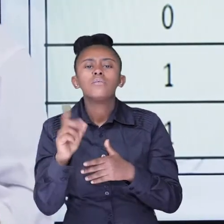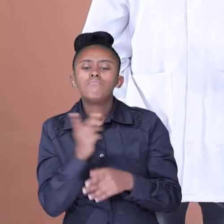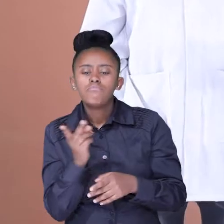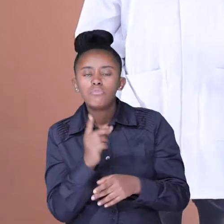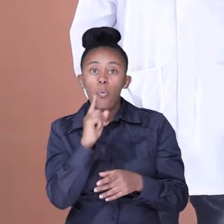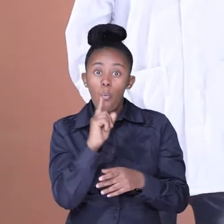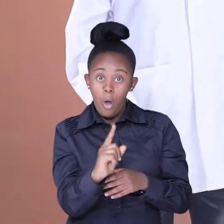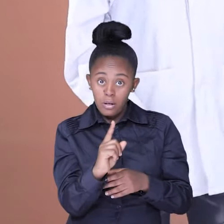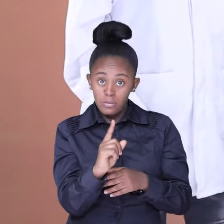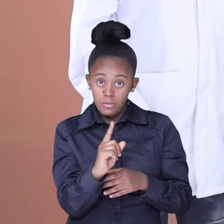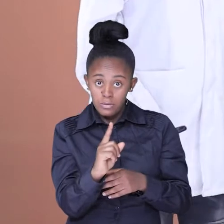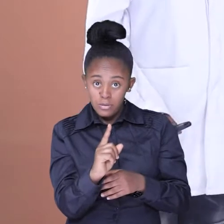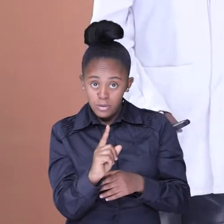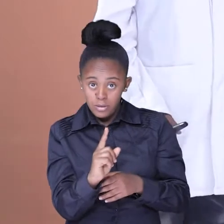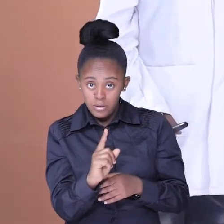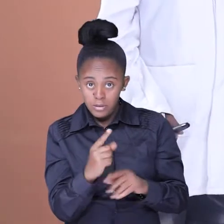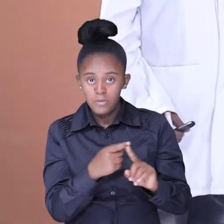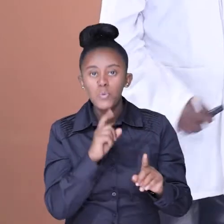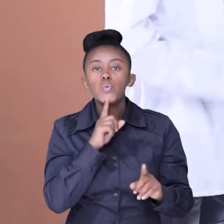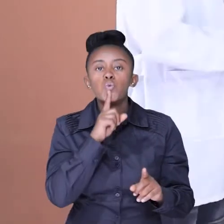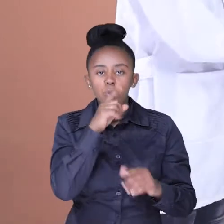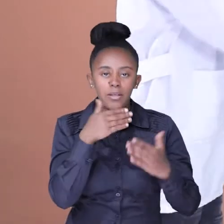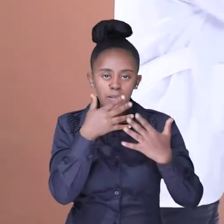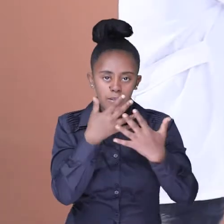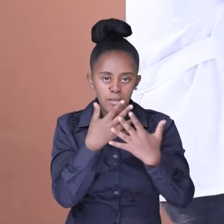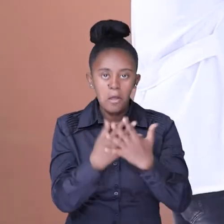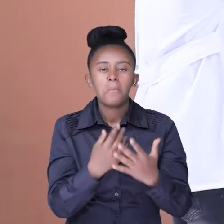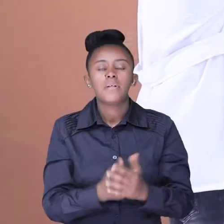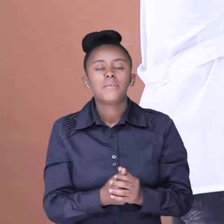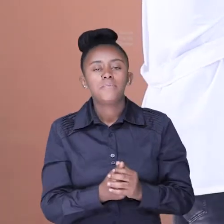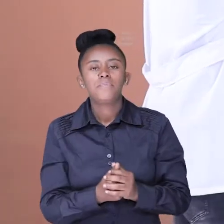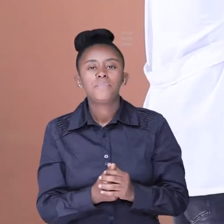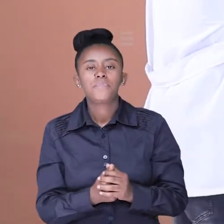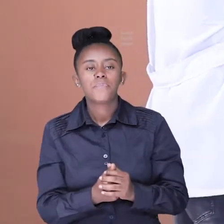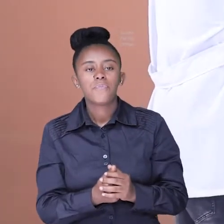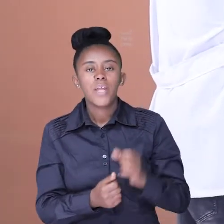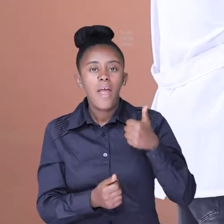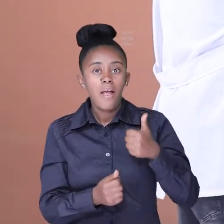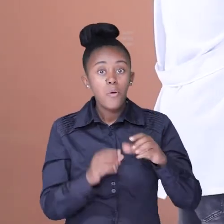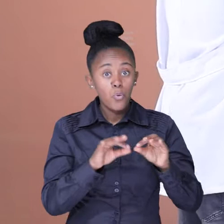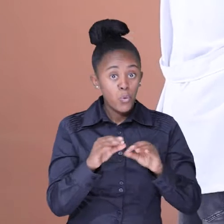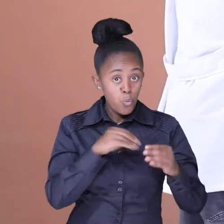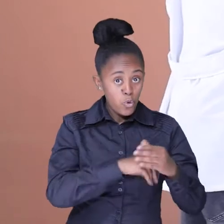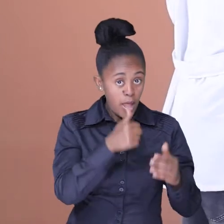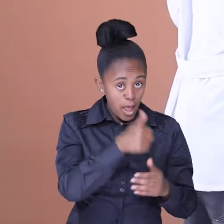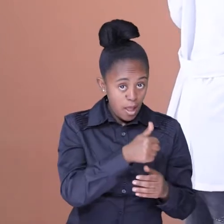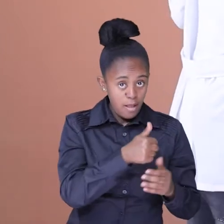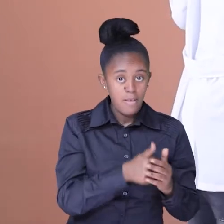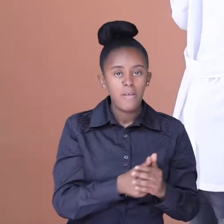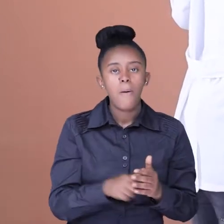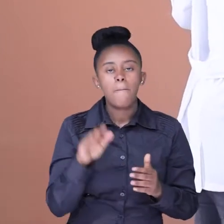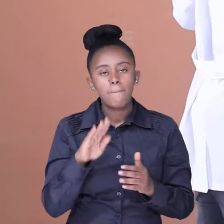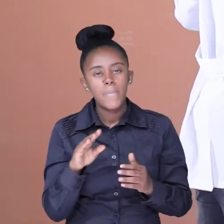1. Let us see this from this truth table. When input A is 0 and input B